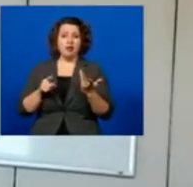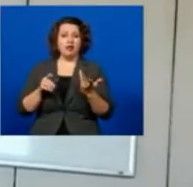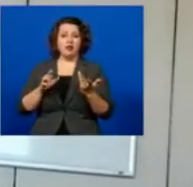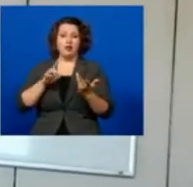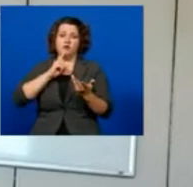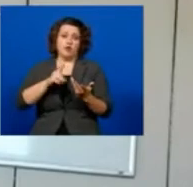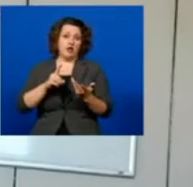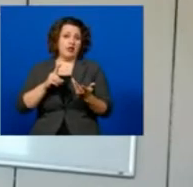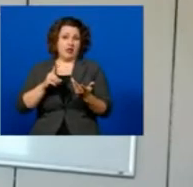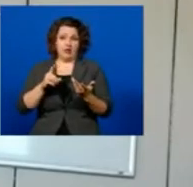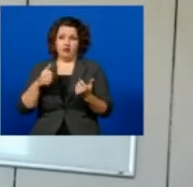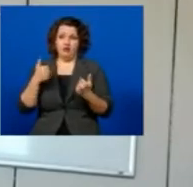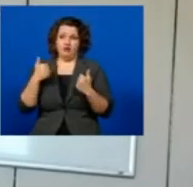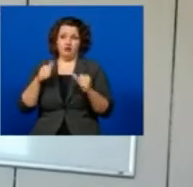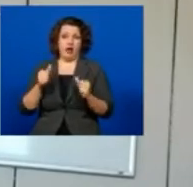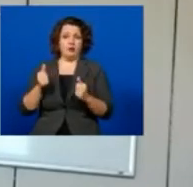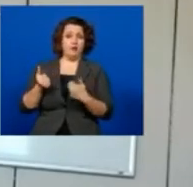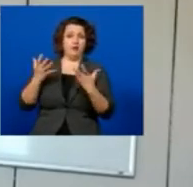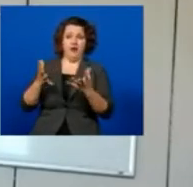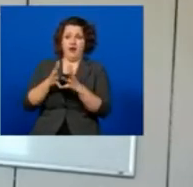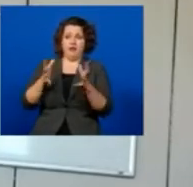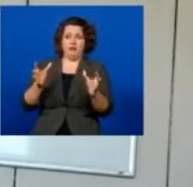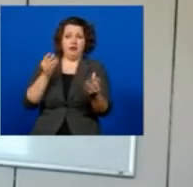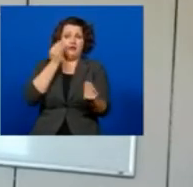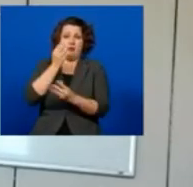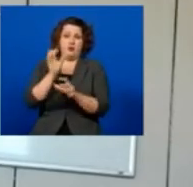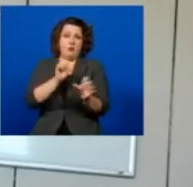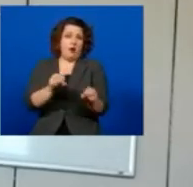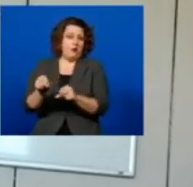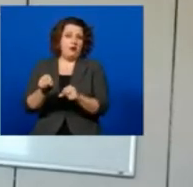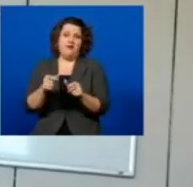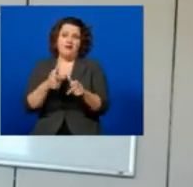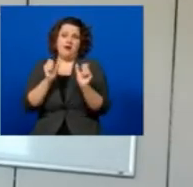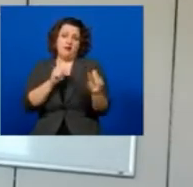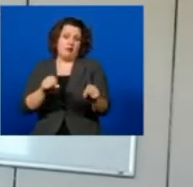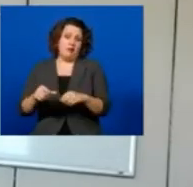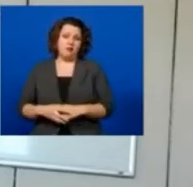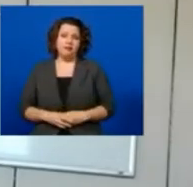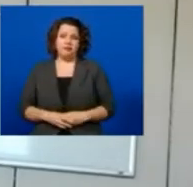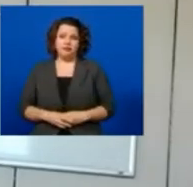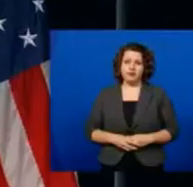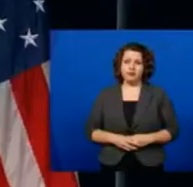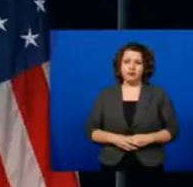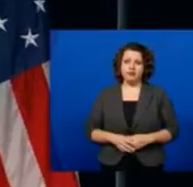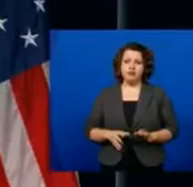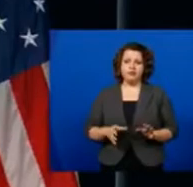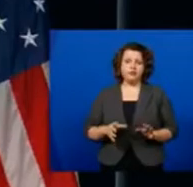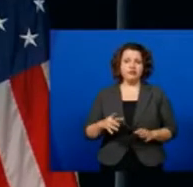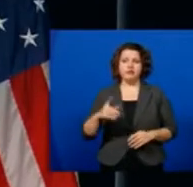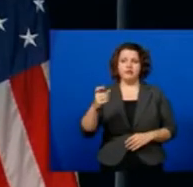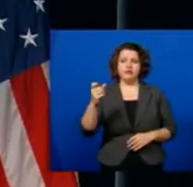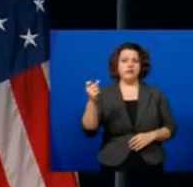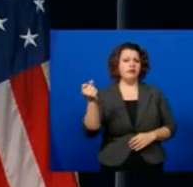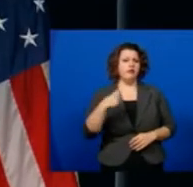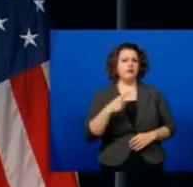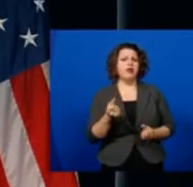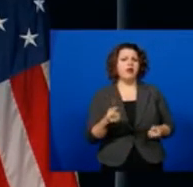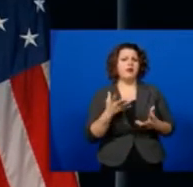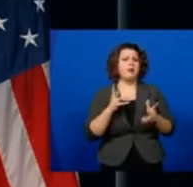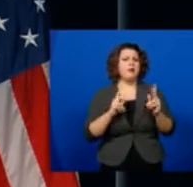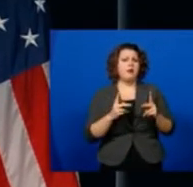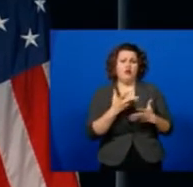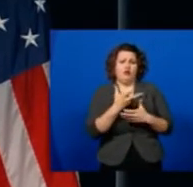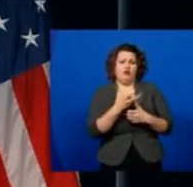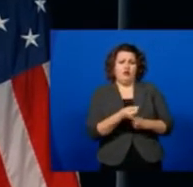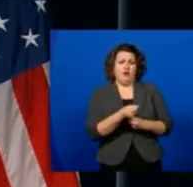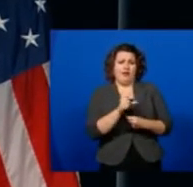people as much information as we possibly can, as quickly as we can. Governor, how can people trust the data? I mean, that's the